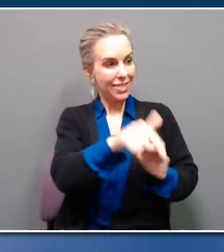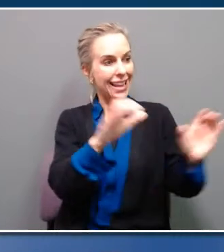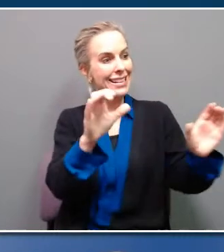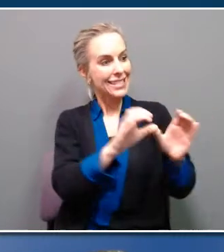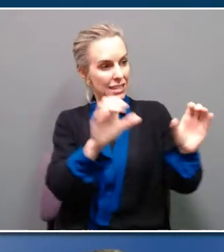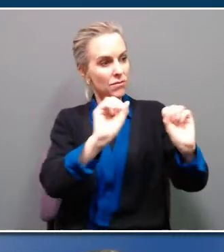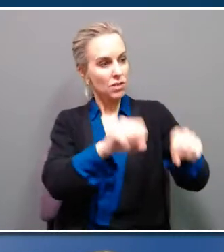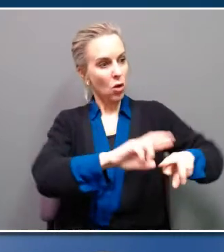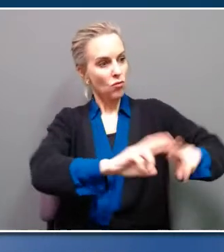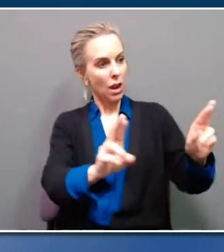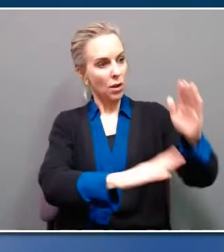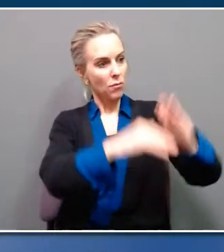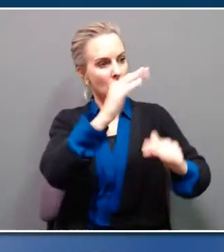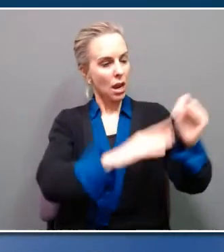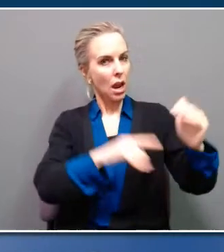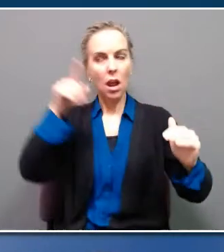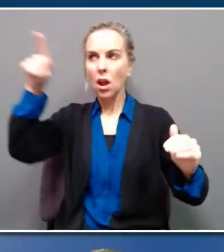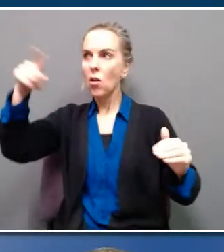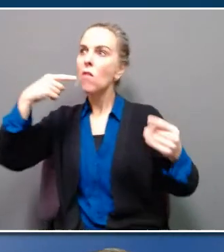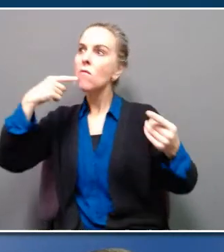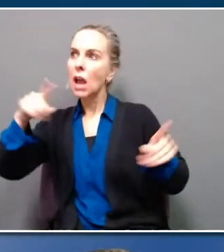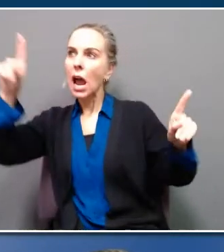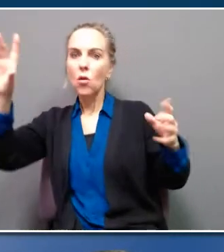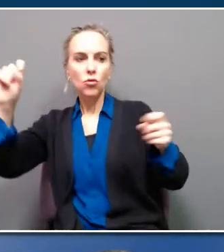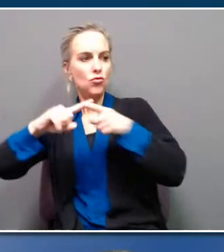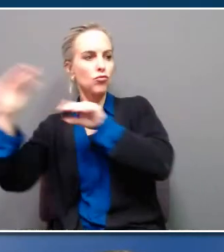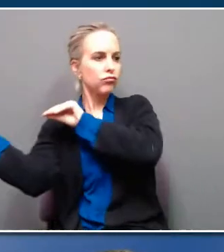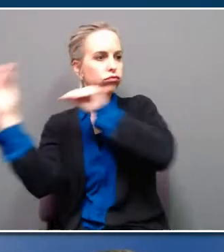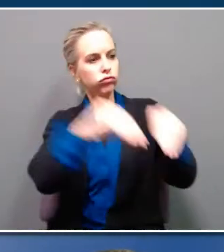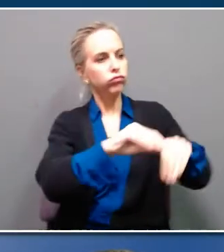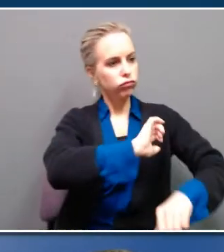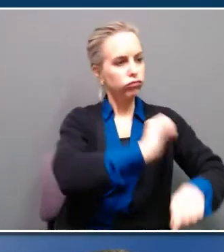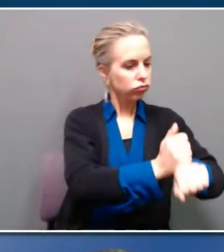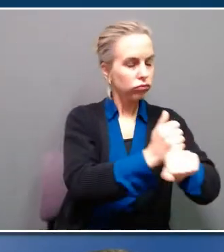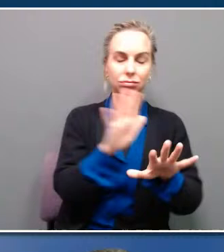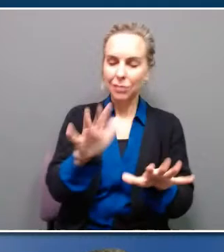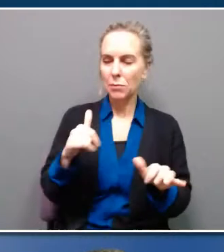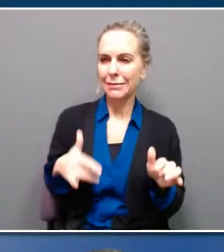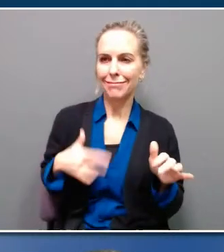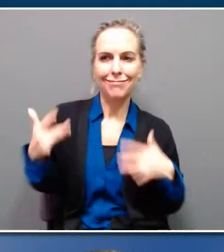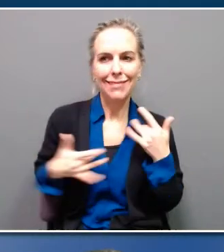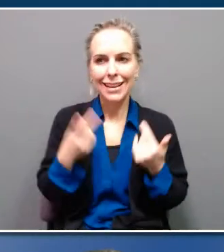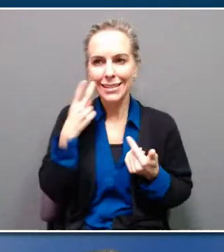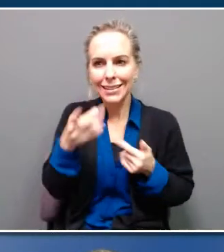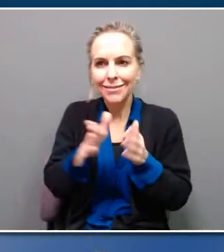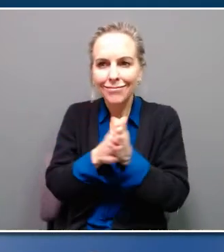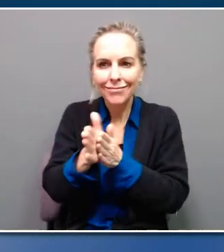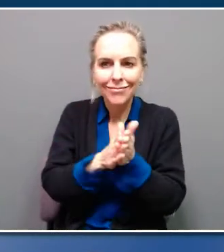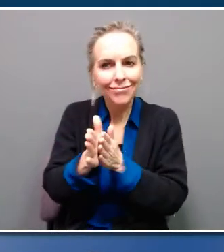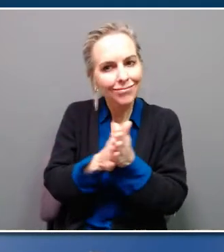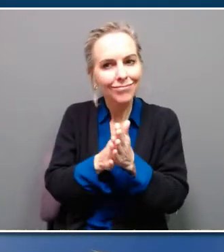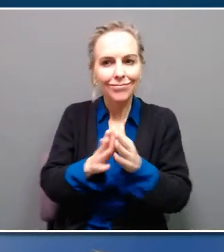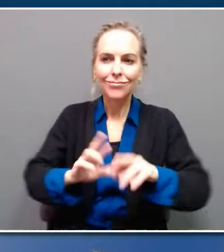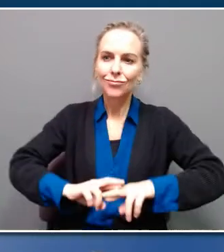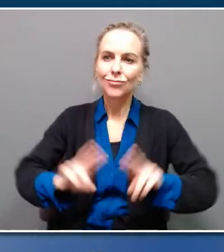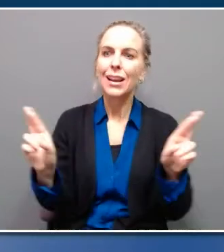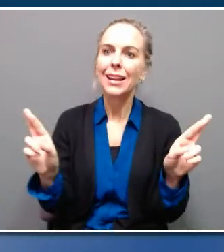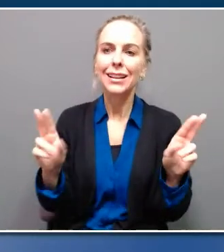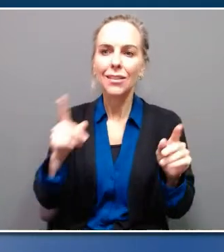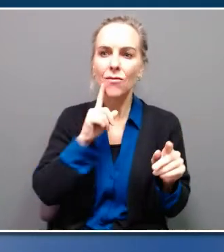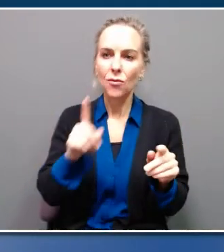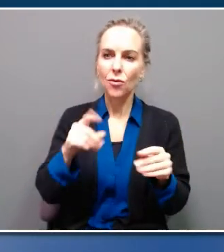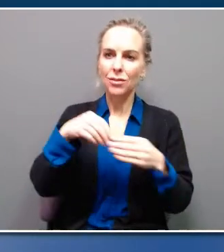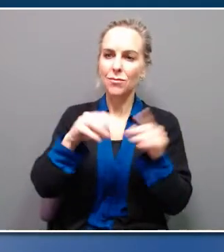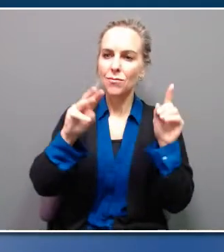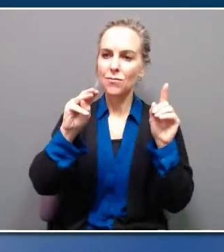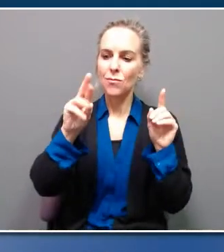new tenant and more jobs that are on the way. So I'm excited to see this momentum come to and continue in Moorhead. The work